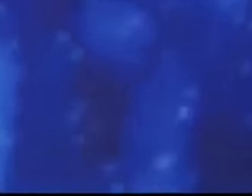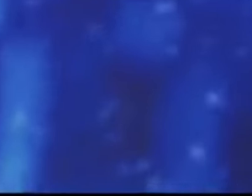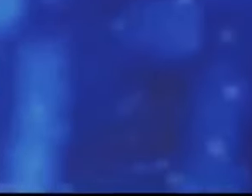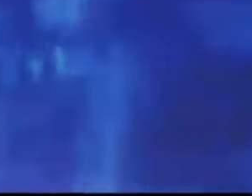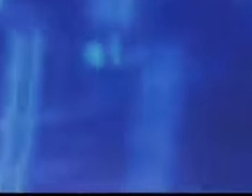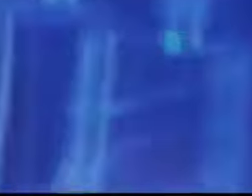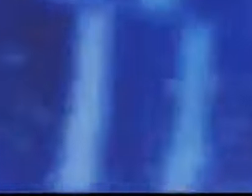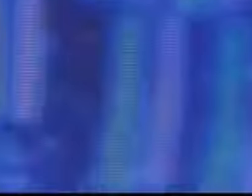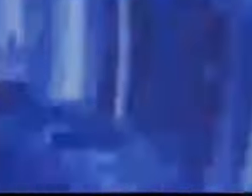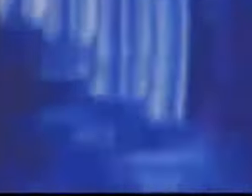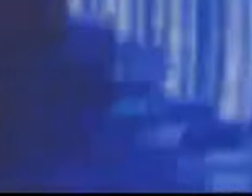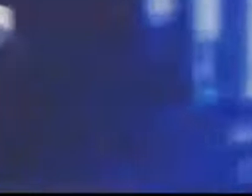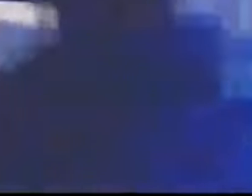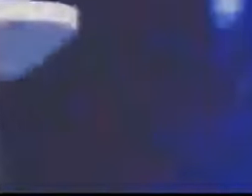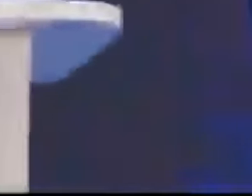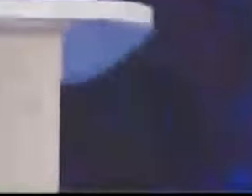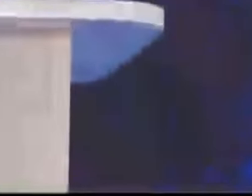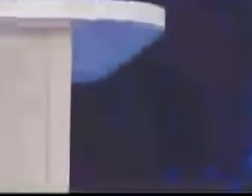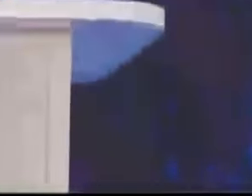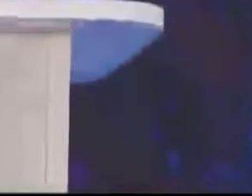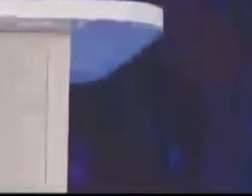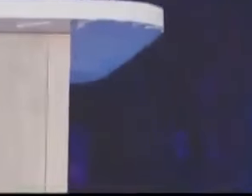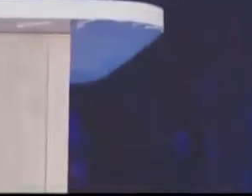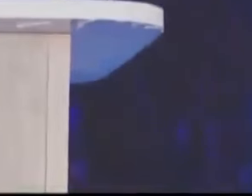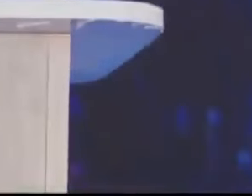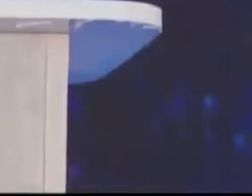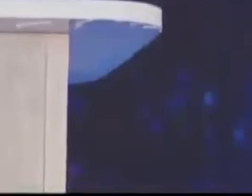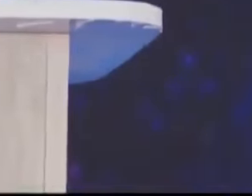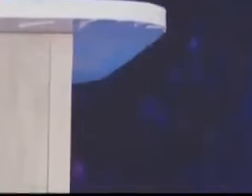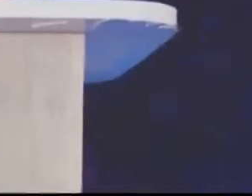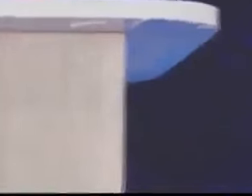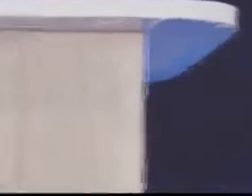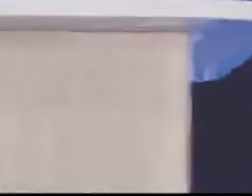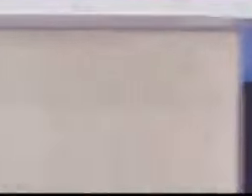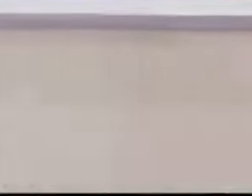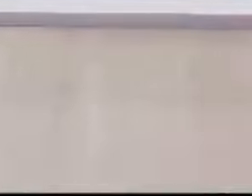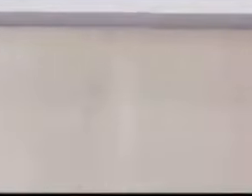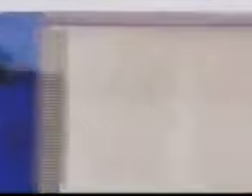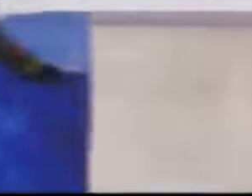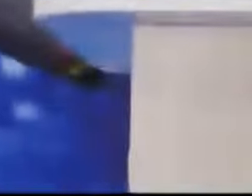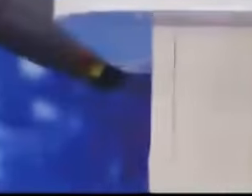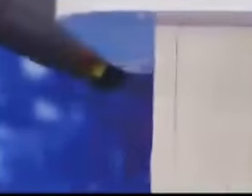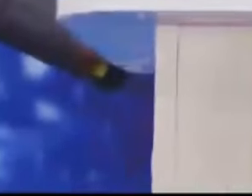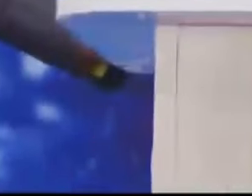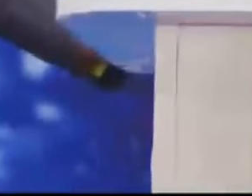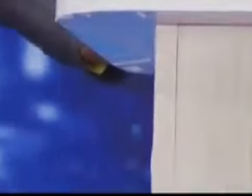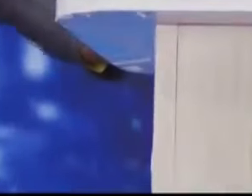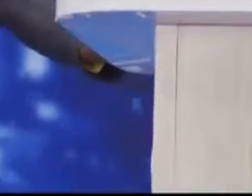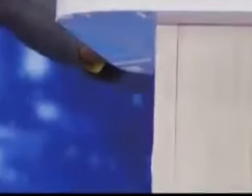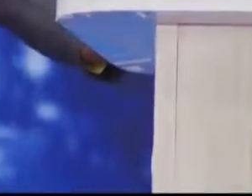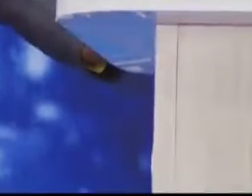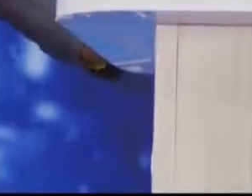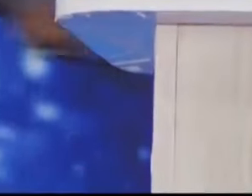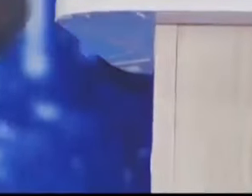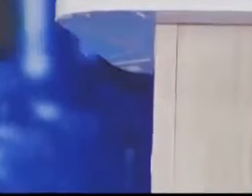a non-conformist? Am I hearing you are bold and fearless? Am I hearing you